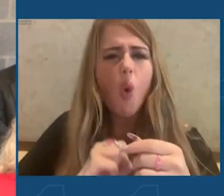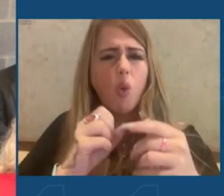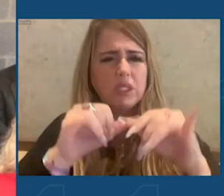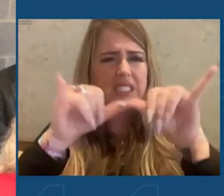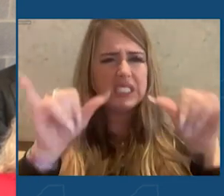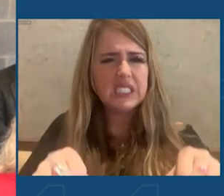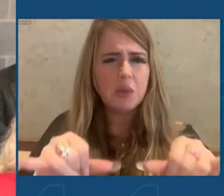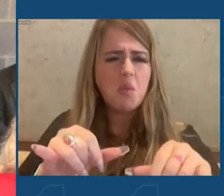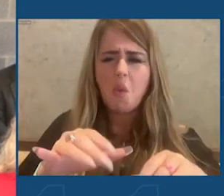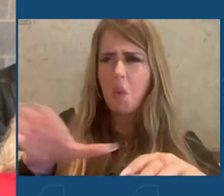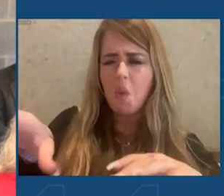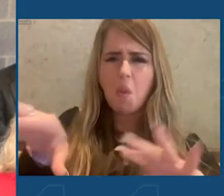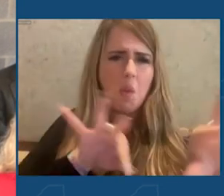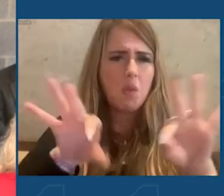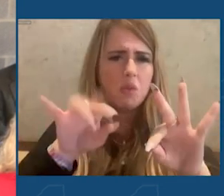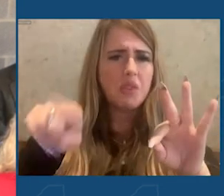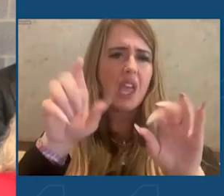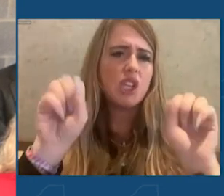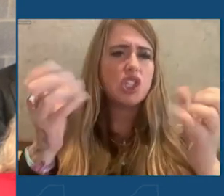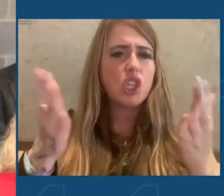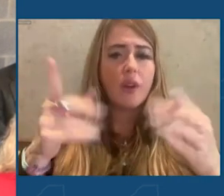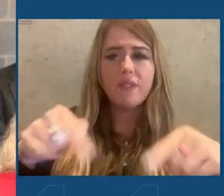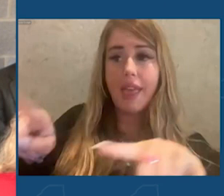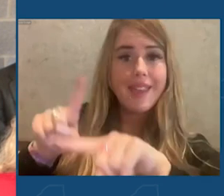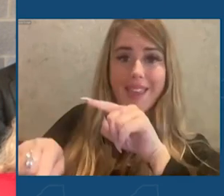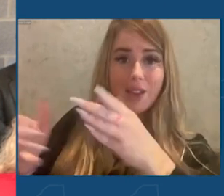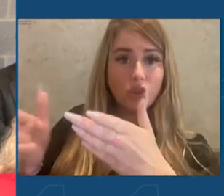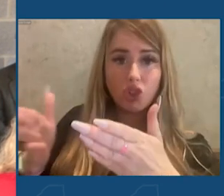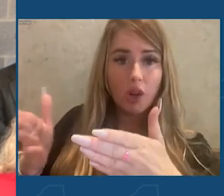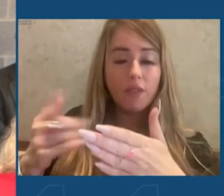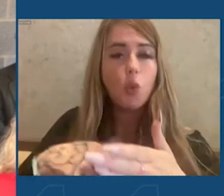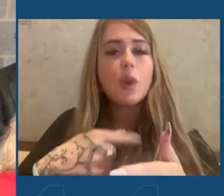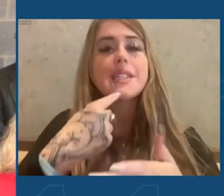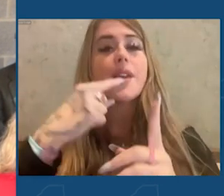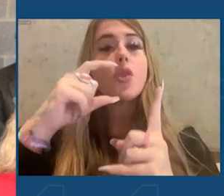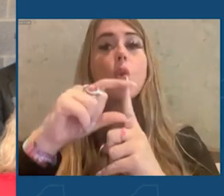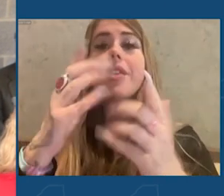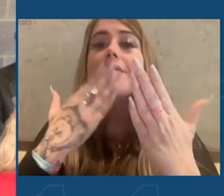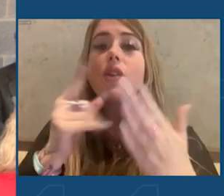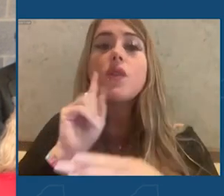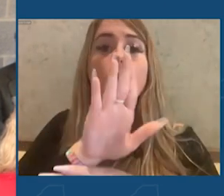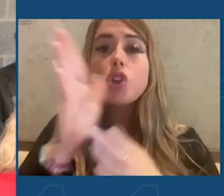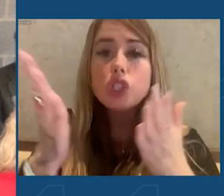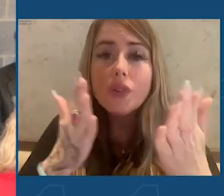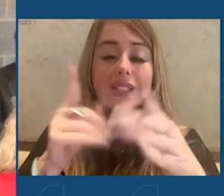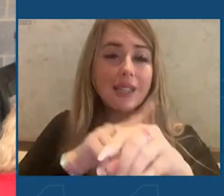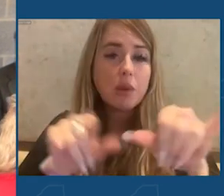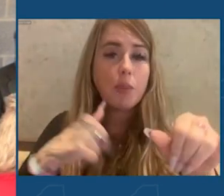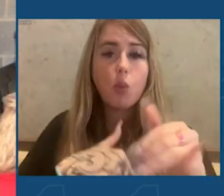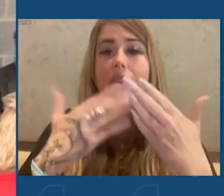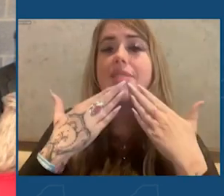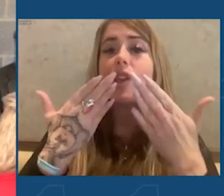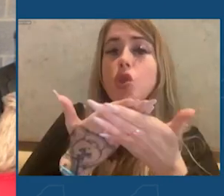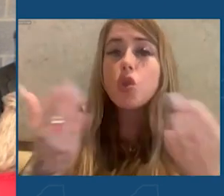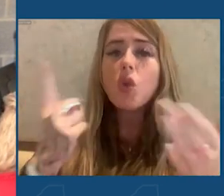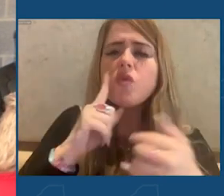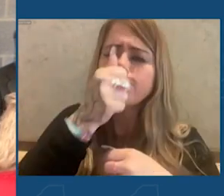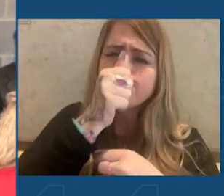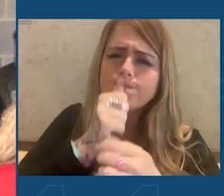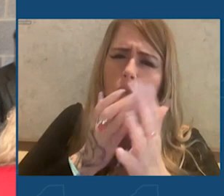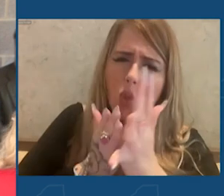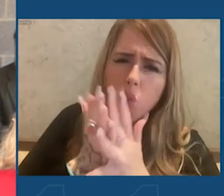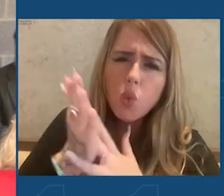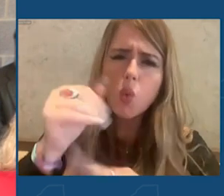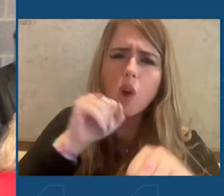of who would serve. Service, when we're saying thank you for your service, we are thanking you for enduring the hardships,